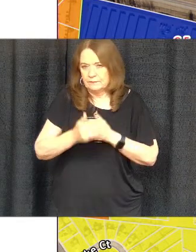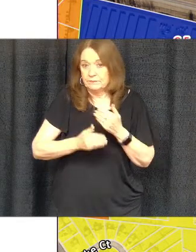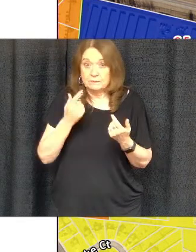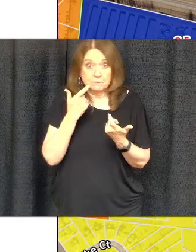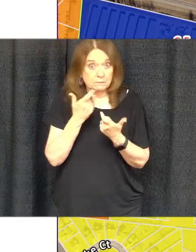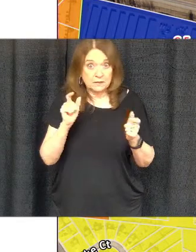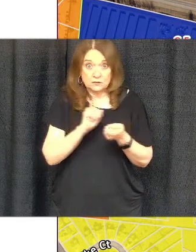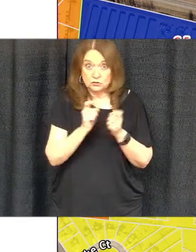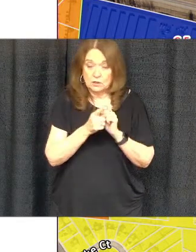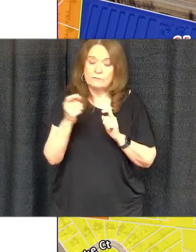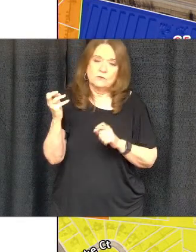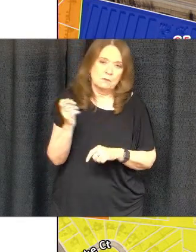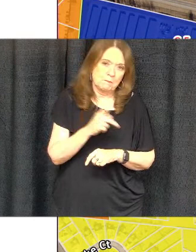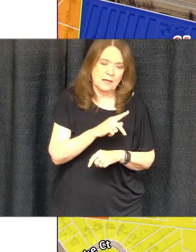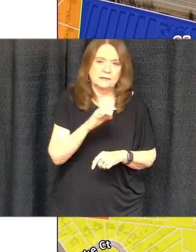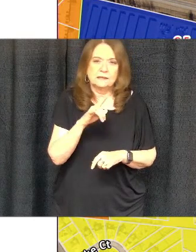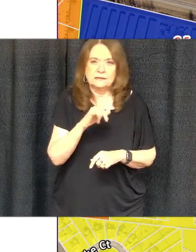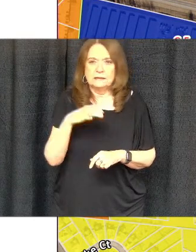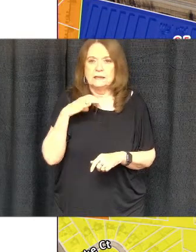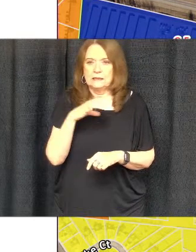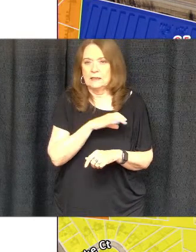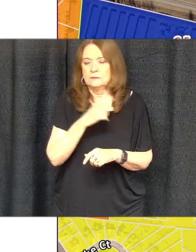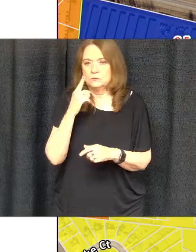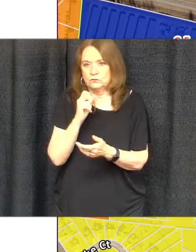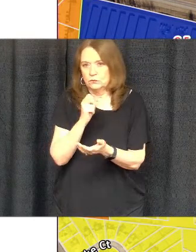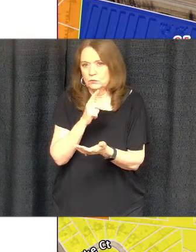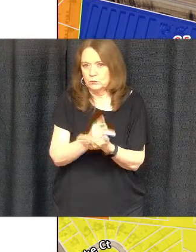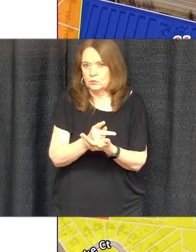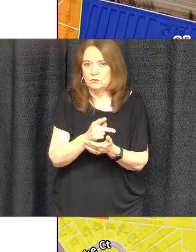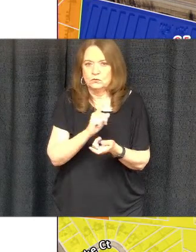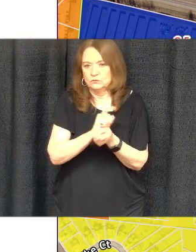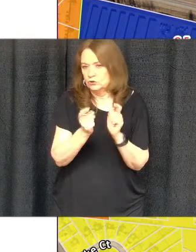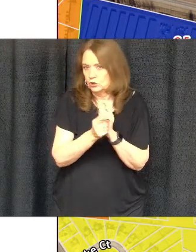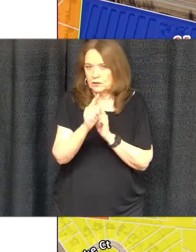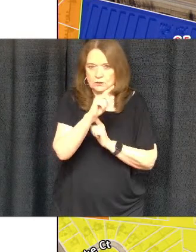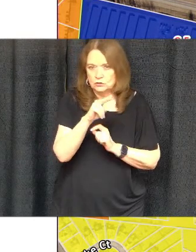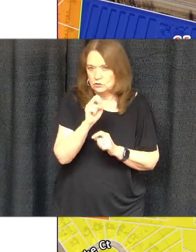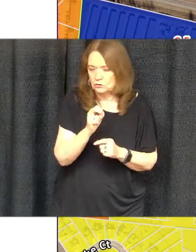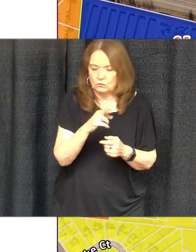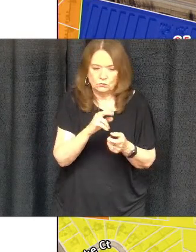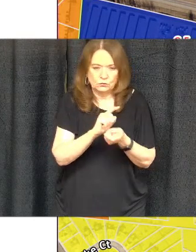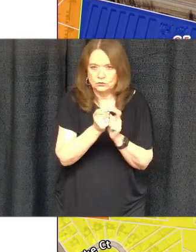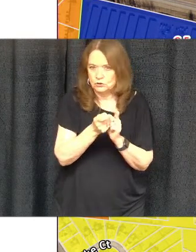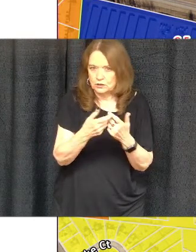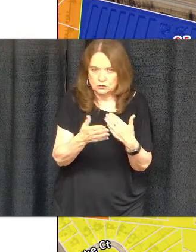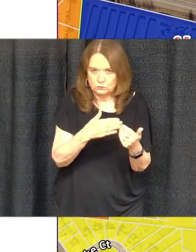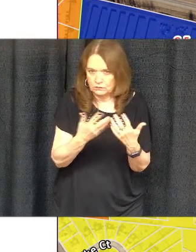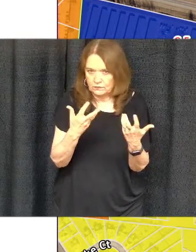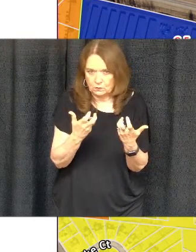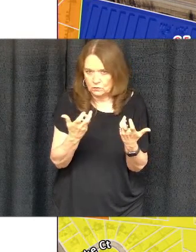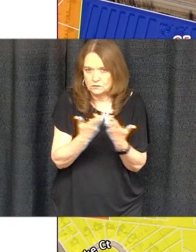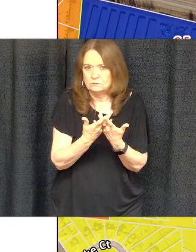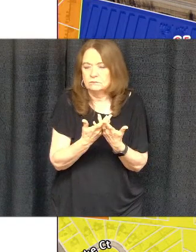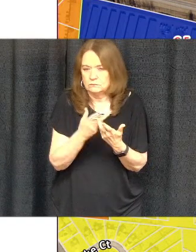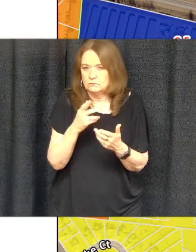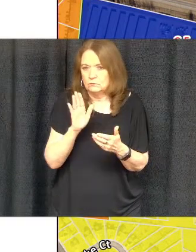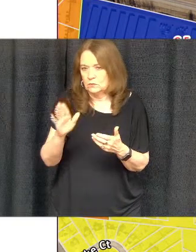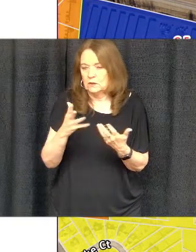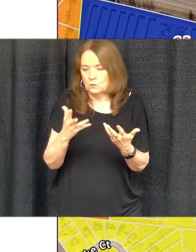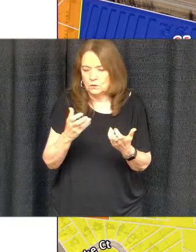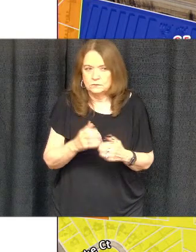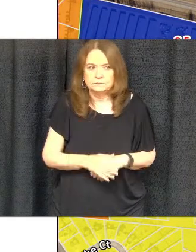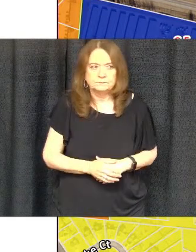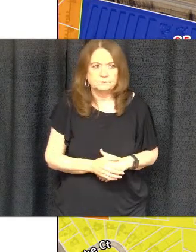changes, they have to come back to City Council to either unzone this property or correct it for what they want to do.